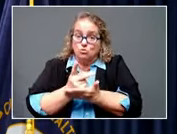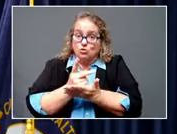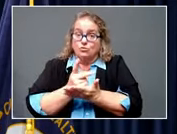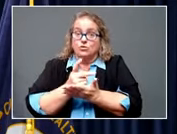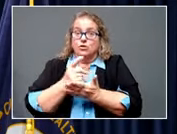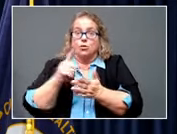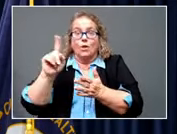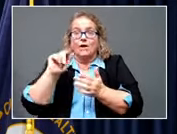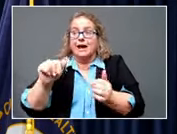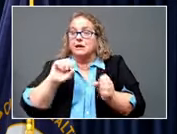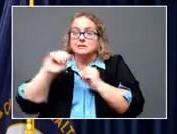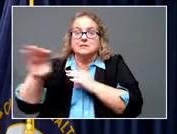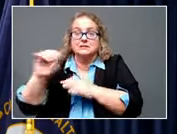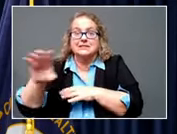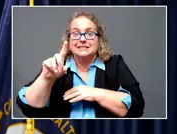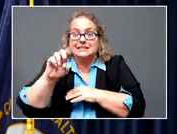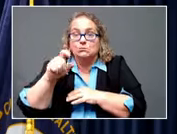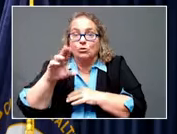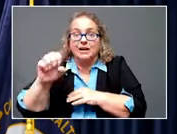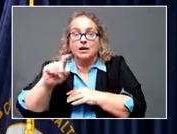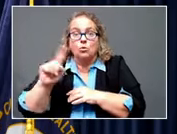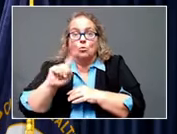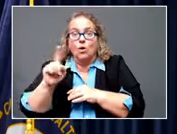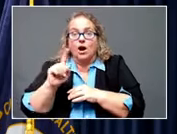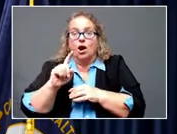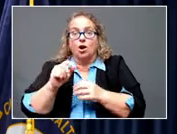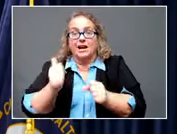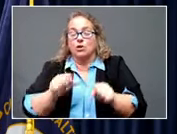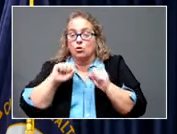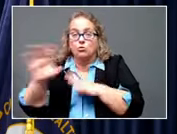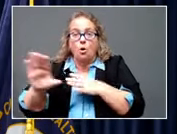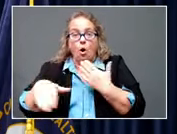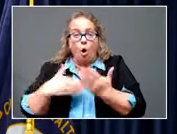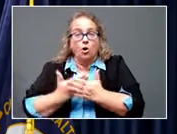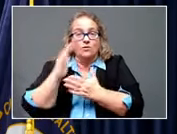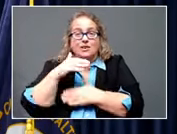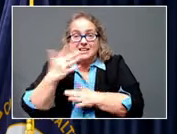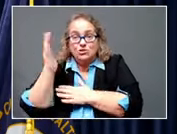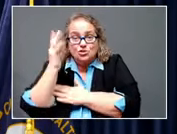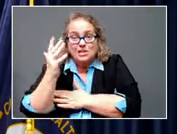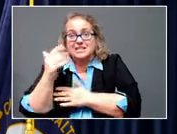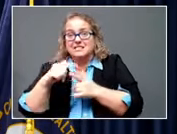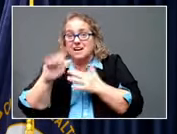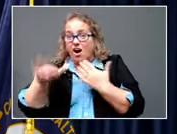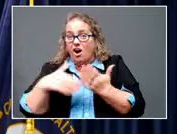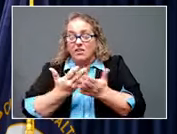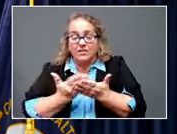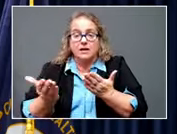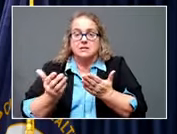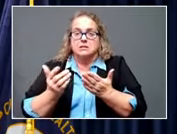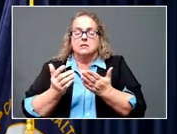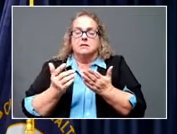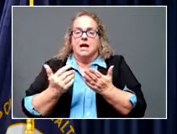leaders are working to ensure program understanding and compliance while at the same time securing contracts to remove and monitor